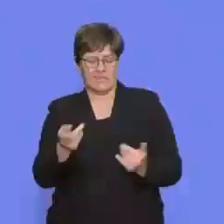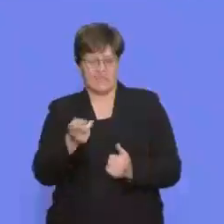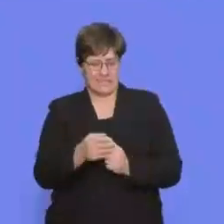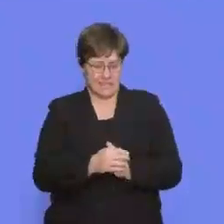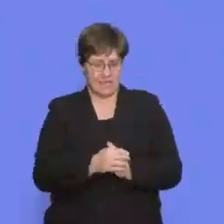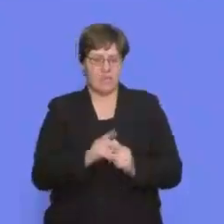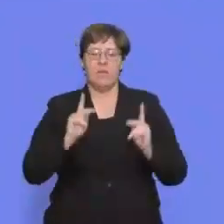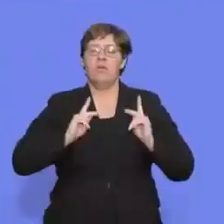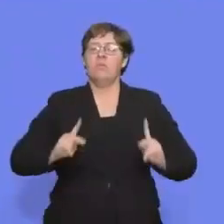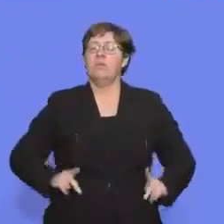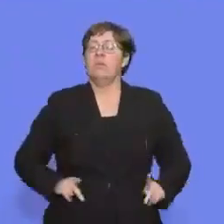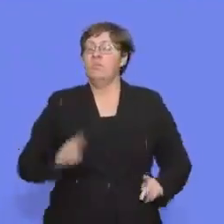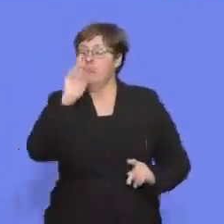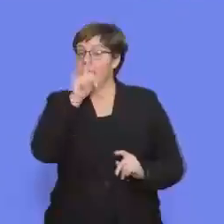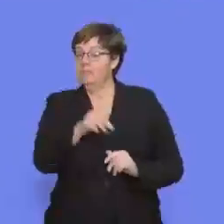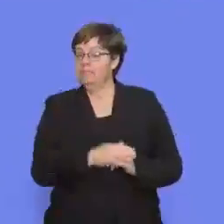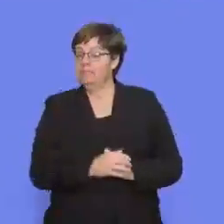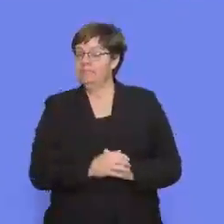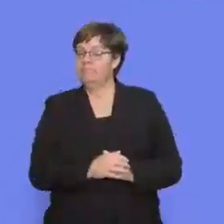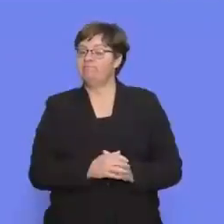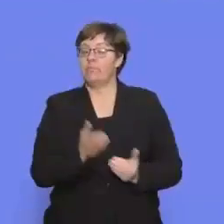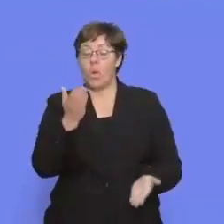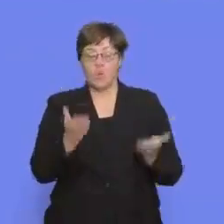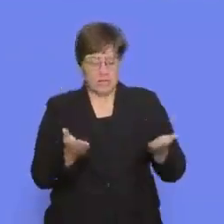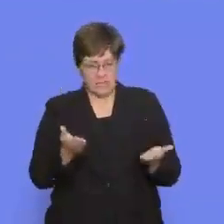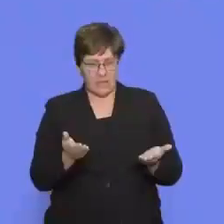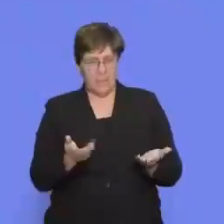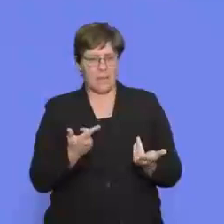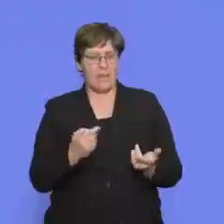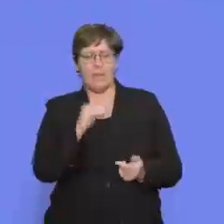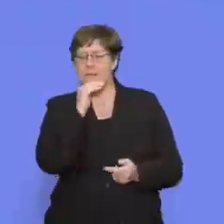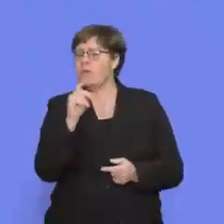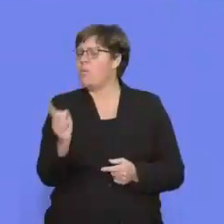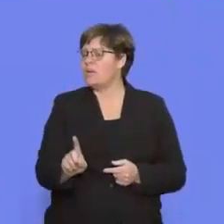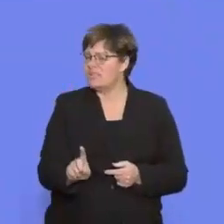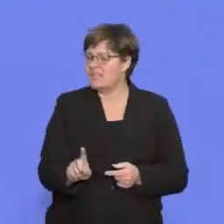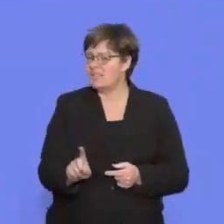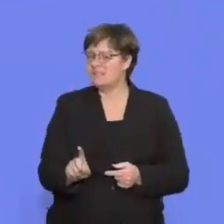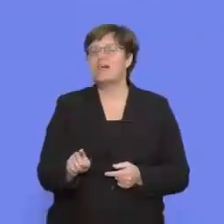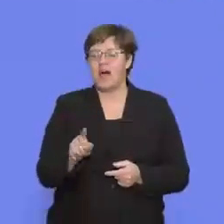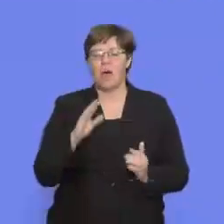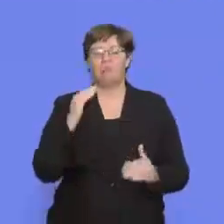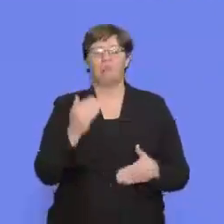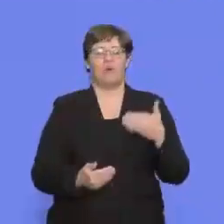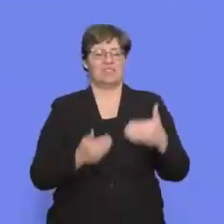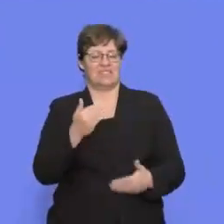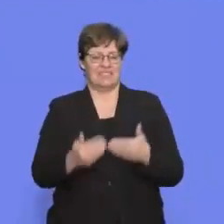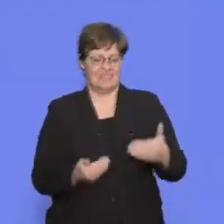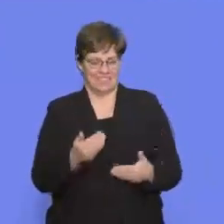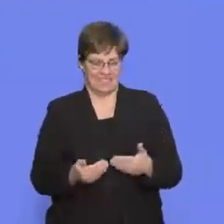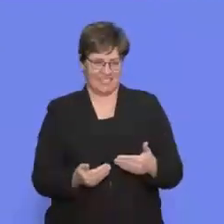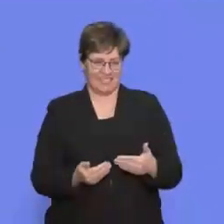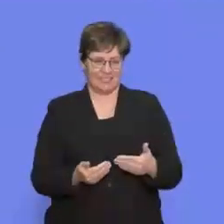beings, don't forget. Now, homeostasis is nothing else but the process whereby